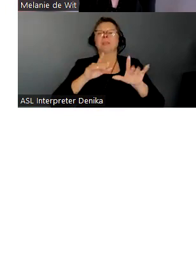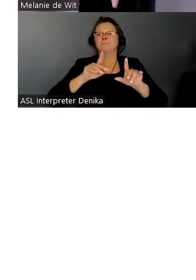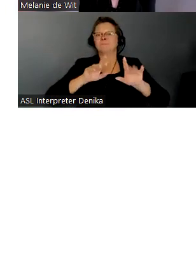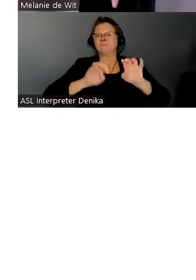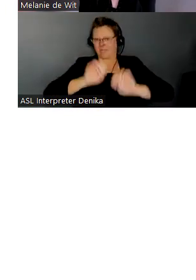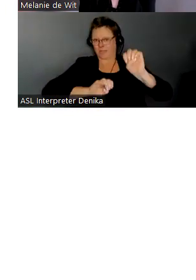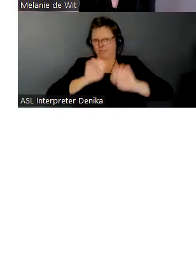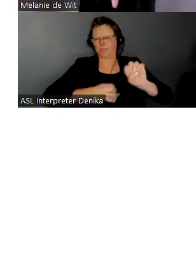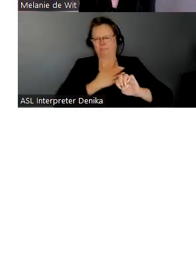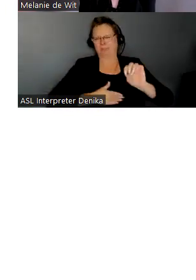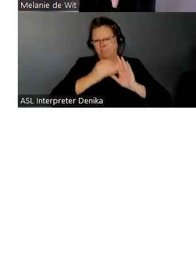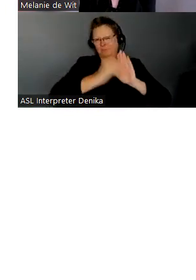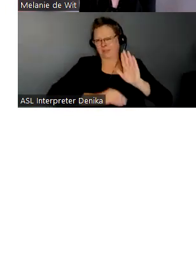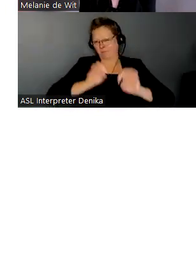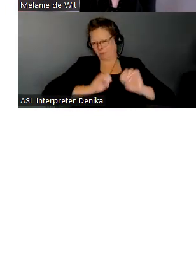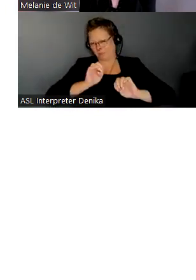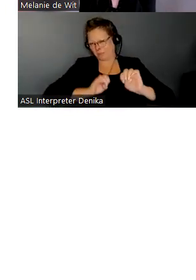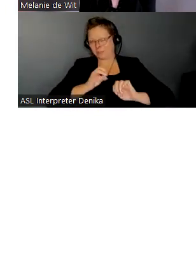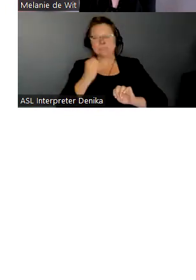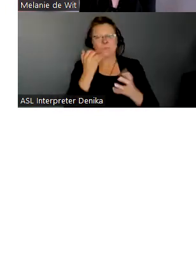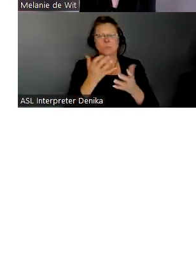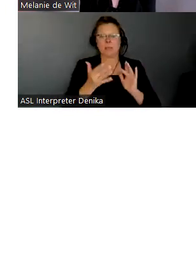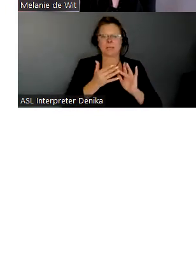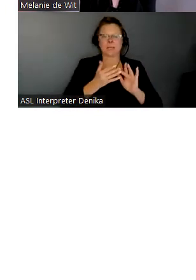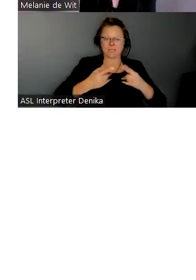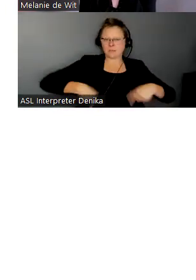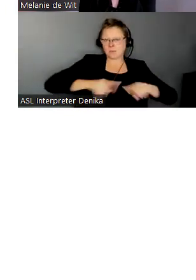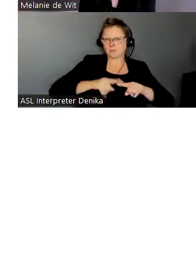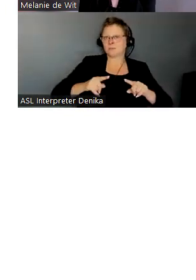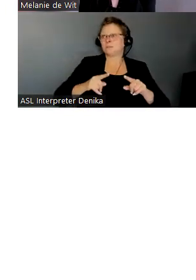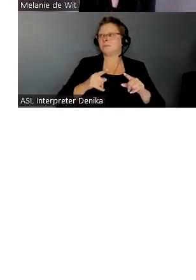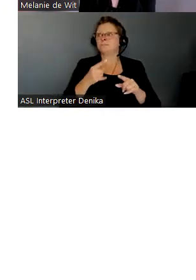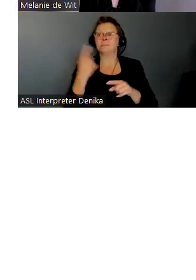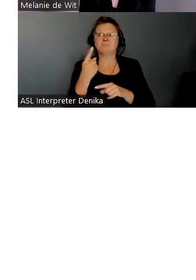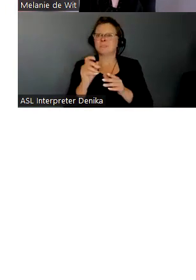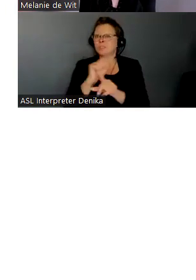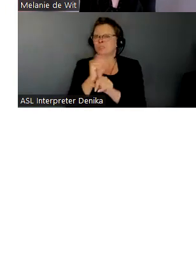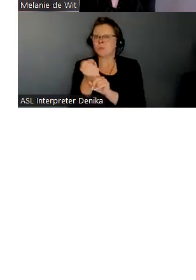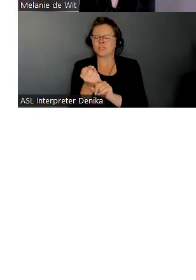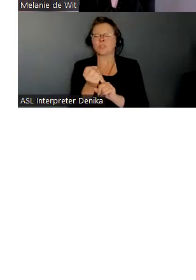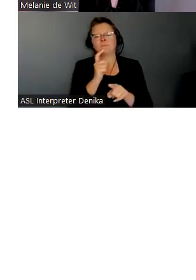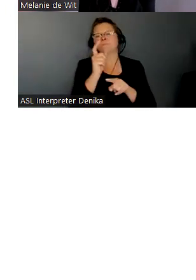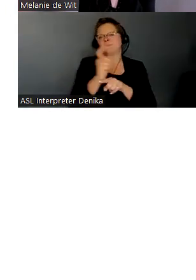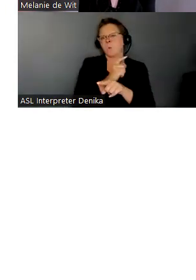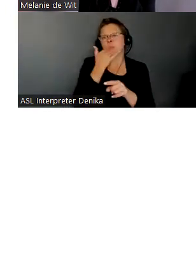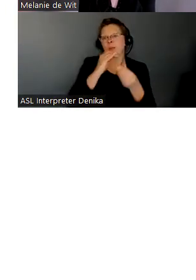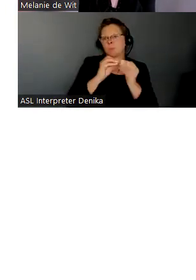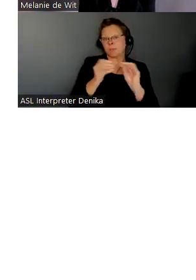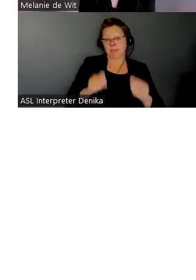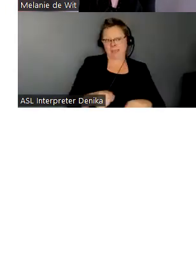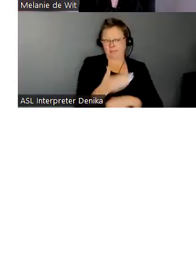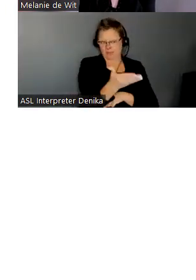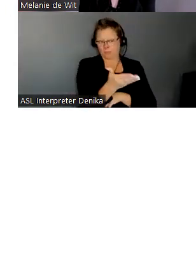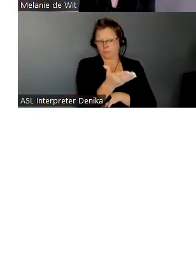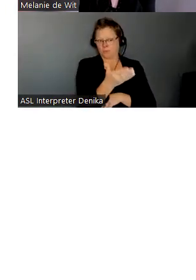that in. And if you want to contact us directly about a situation, you can call our main phone number. I have my contact information.